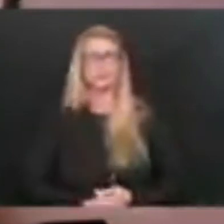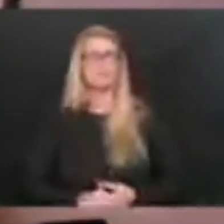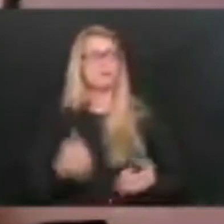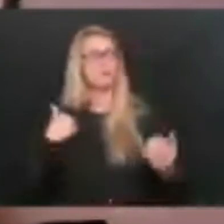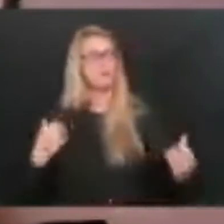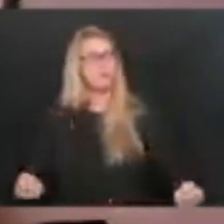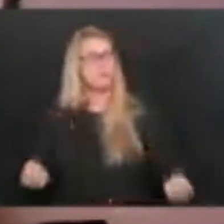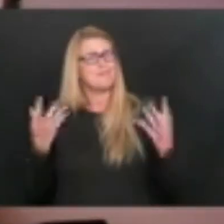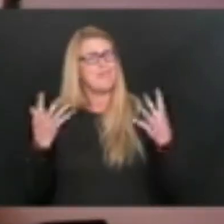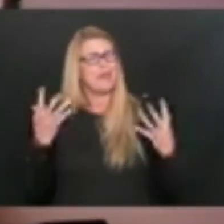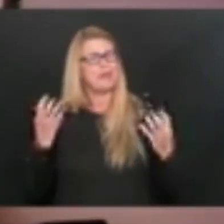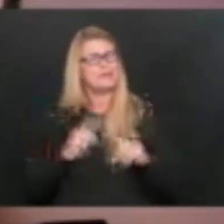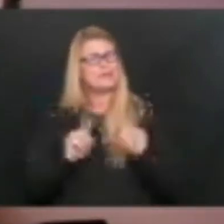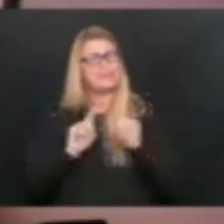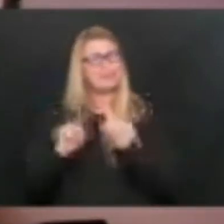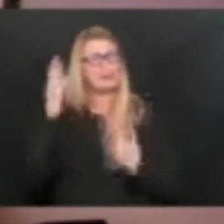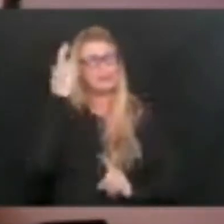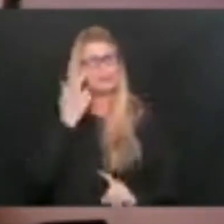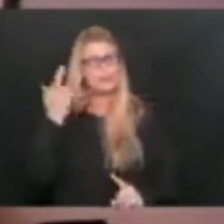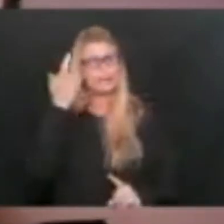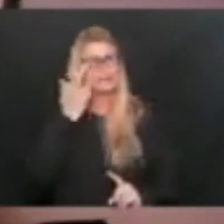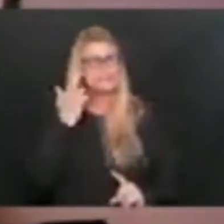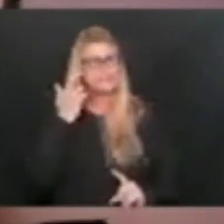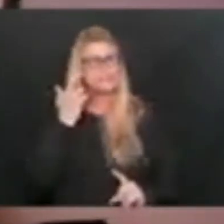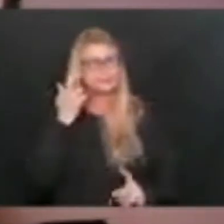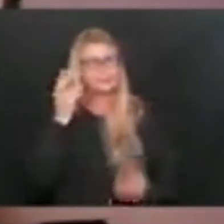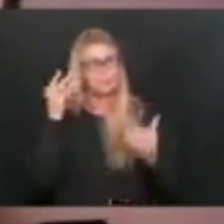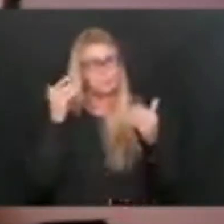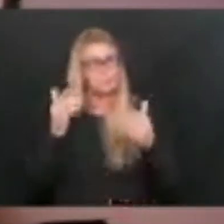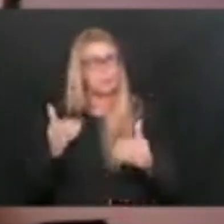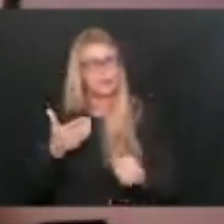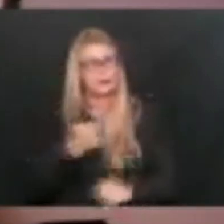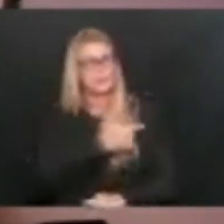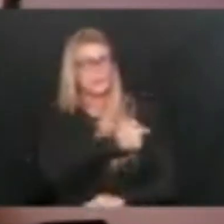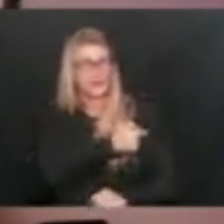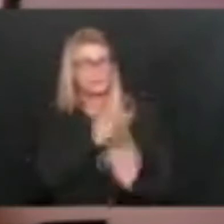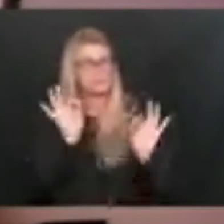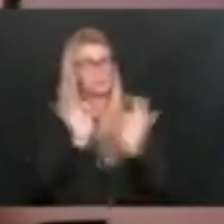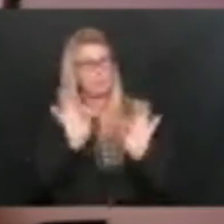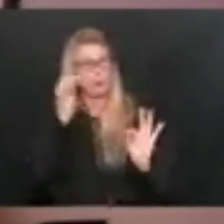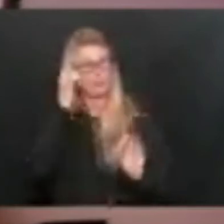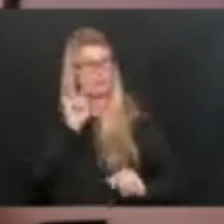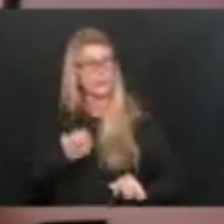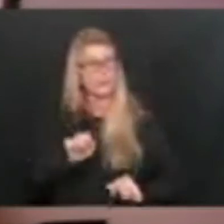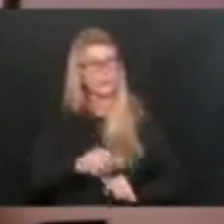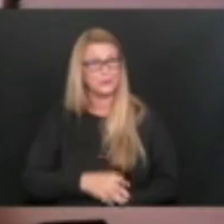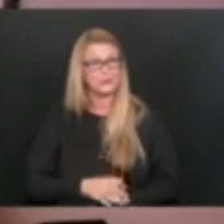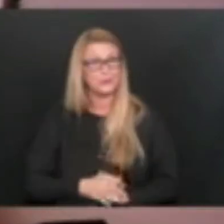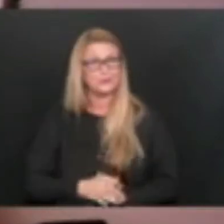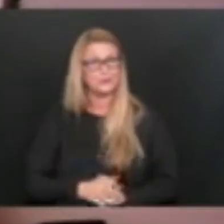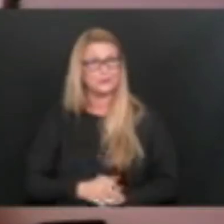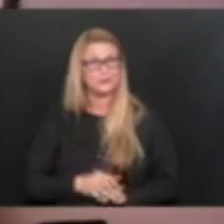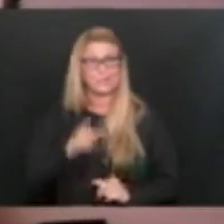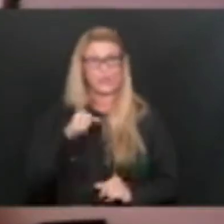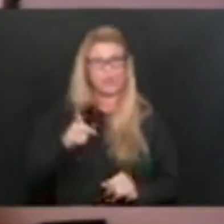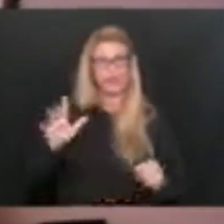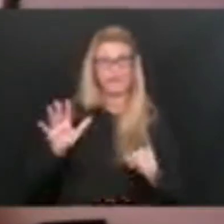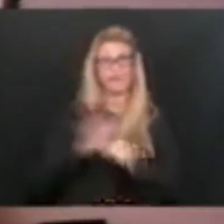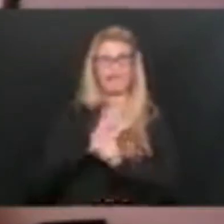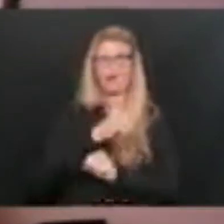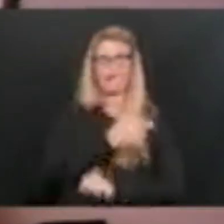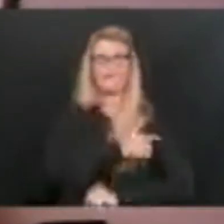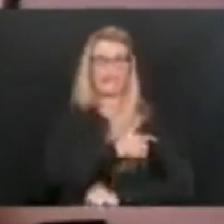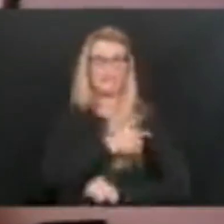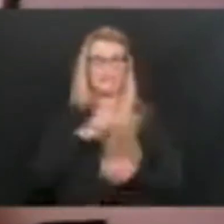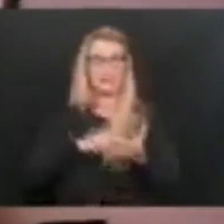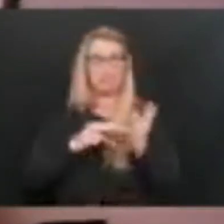reasons why choosing to be vaccinated is valuable for you. We know that if you're fully vaccinated, you